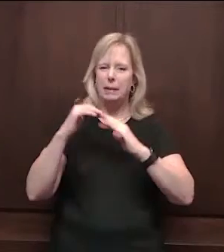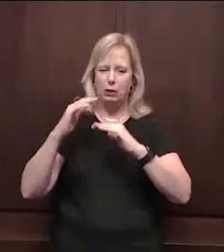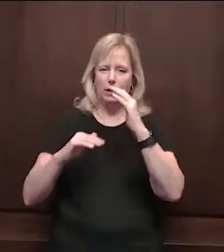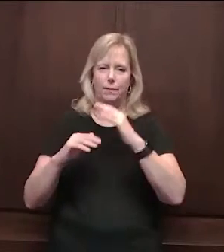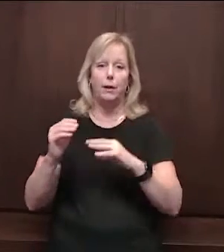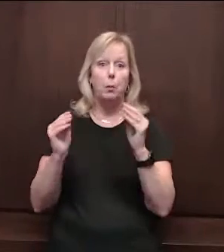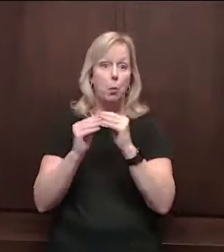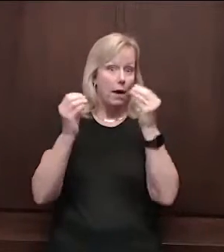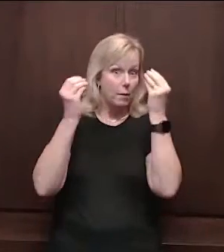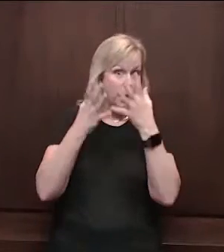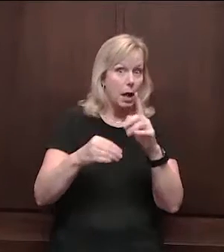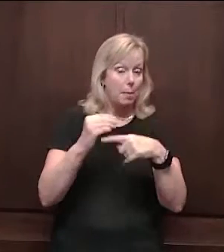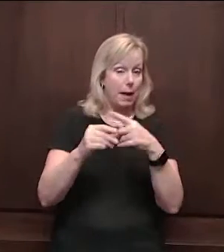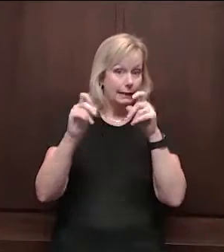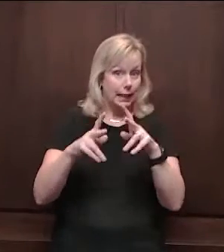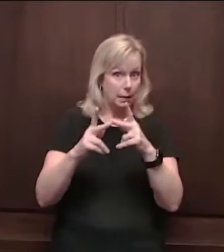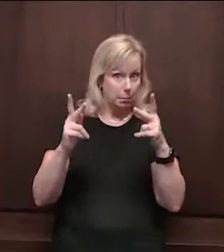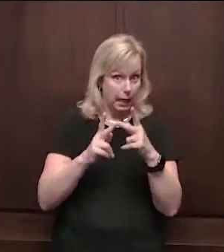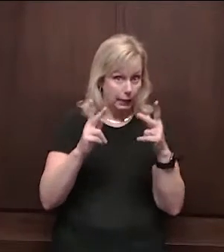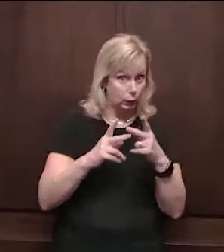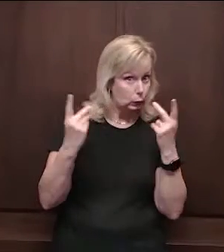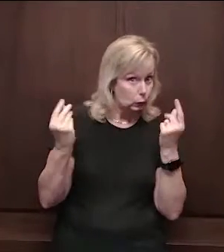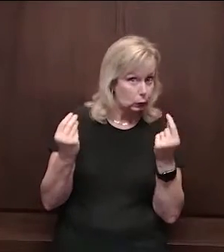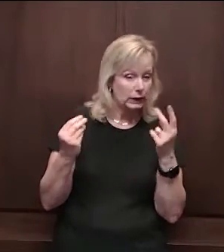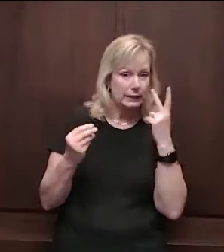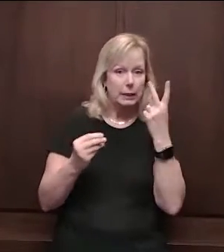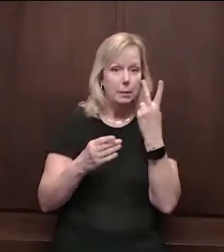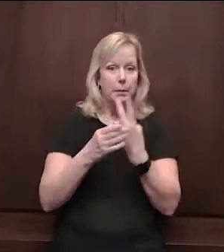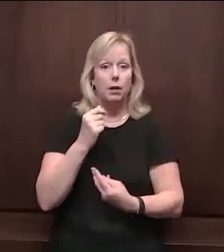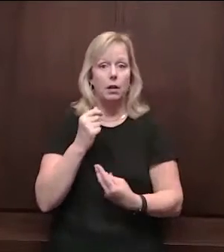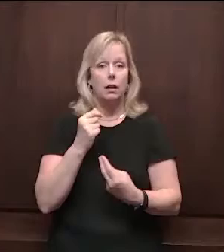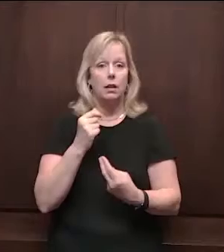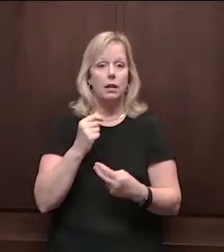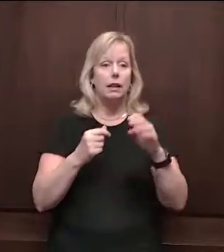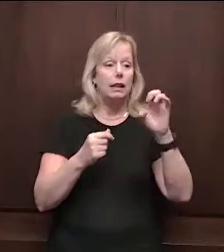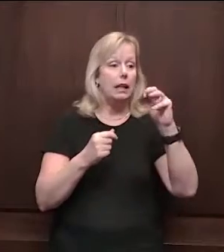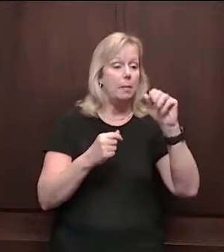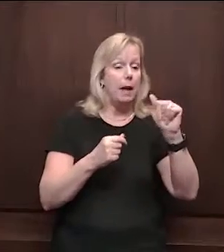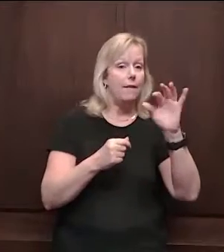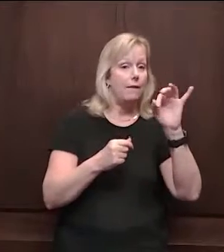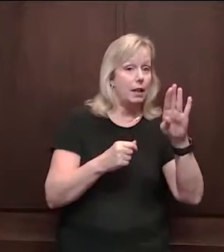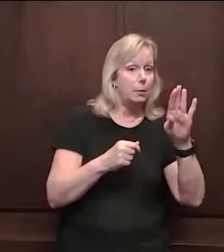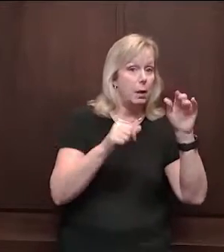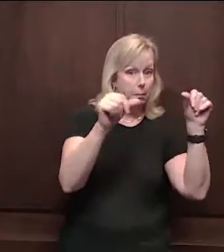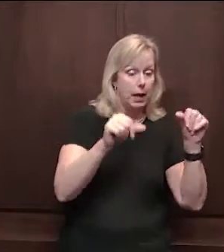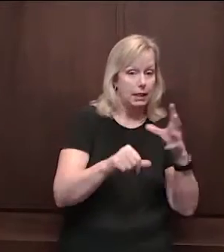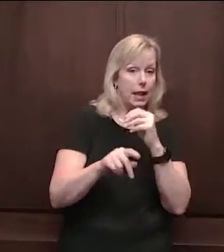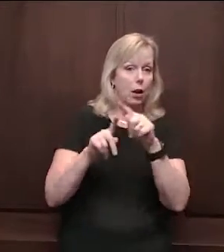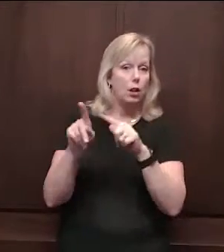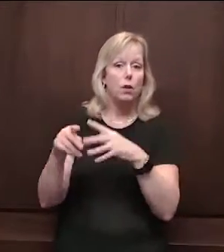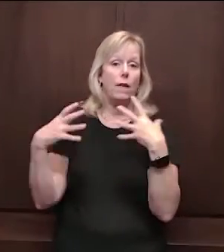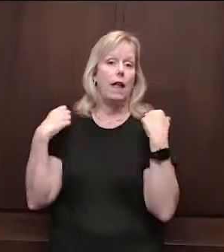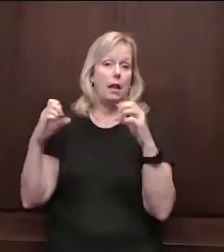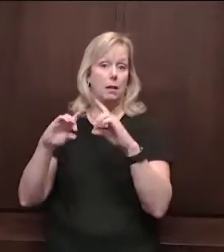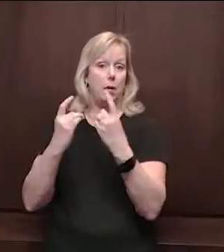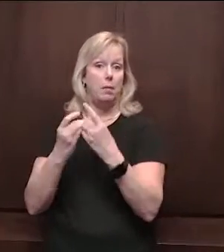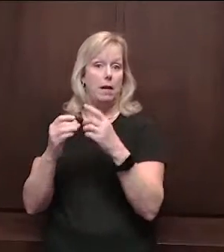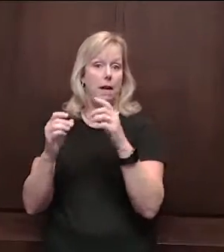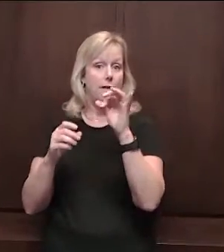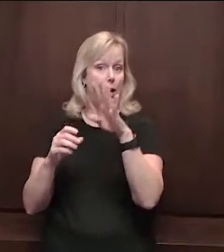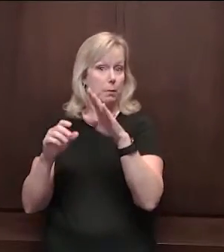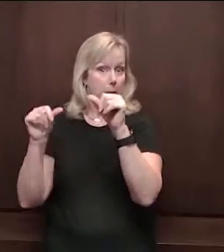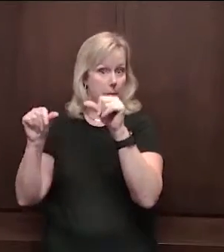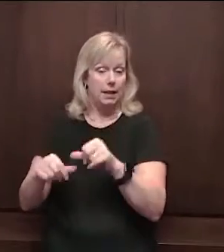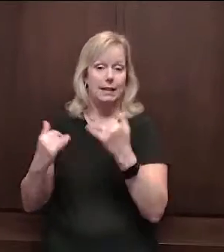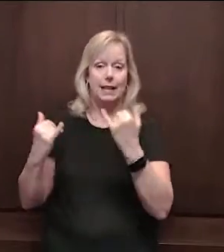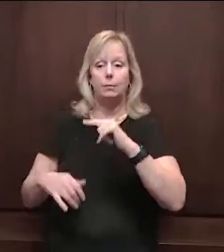testing sites and any other testing sites that we have, please see both the EMA Facebook page as well as the Health Department Facebook page. And I will turn it over